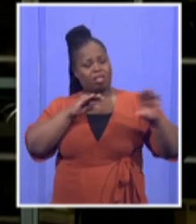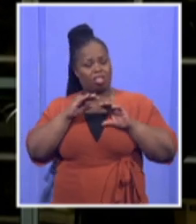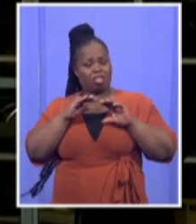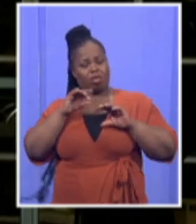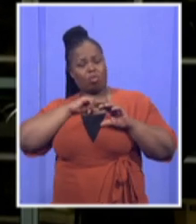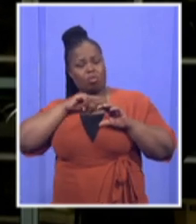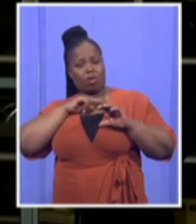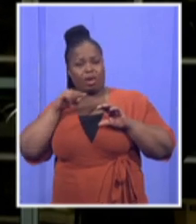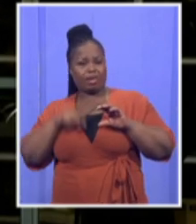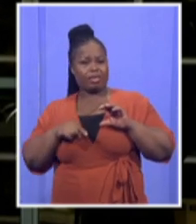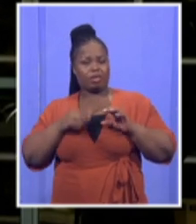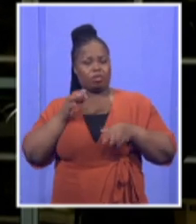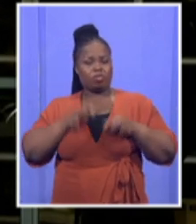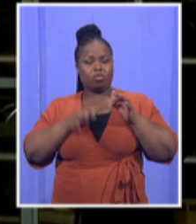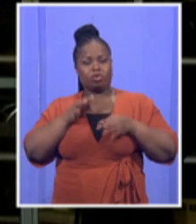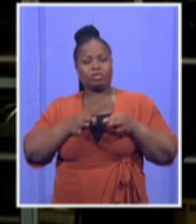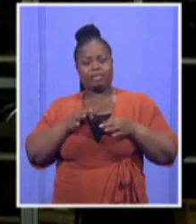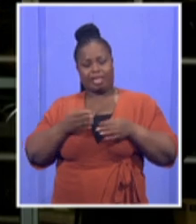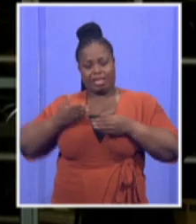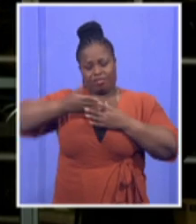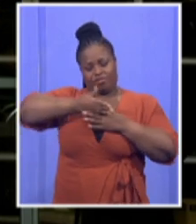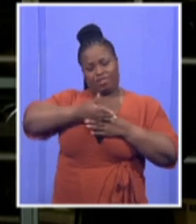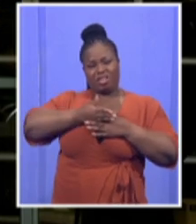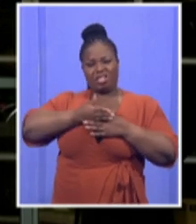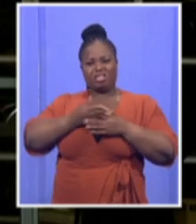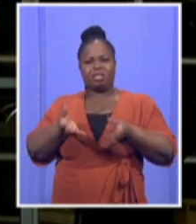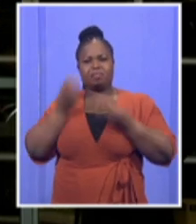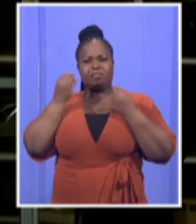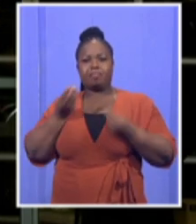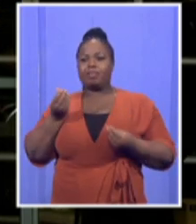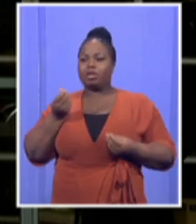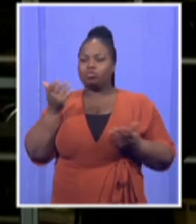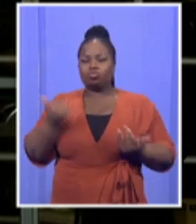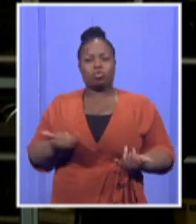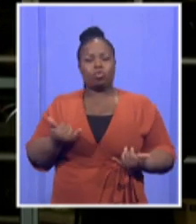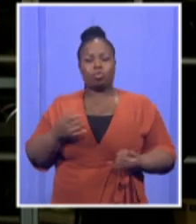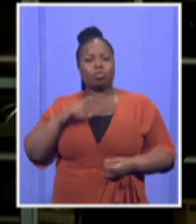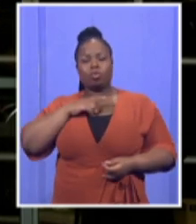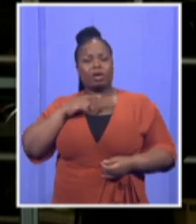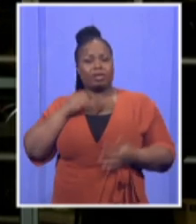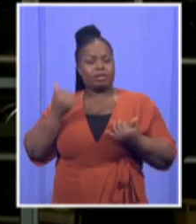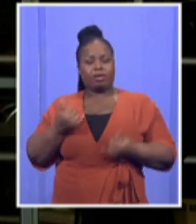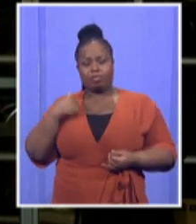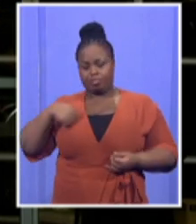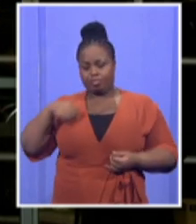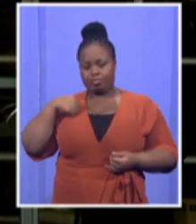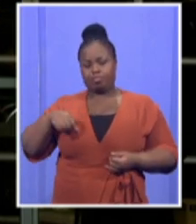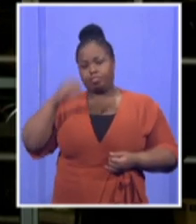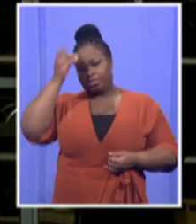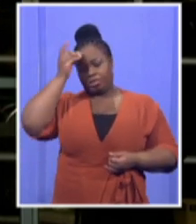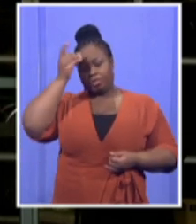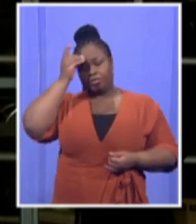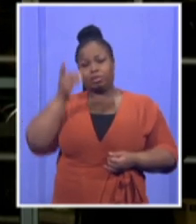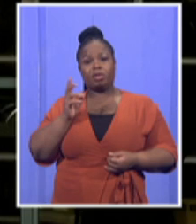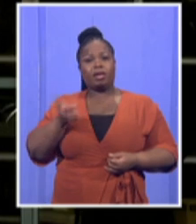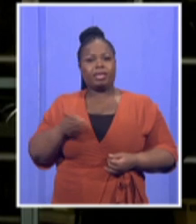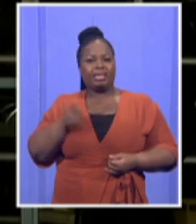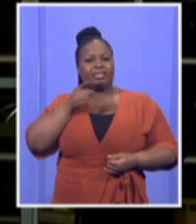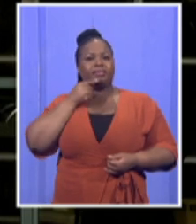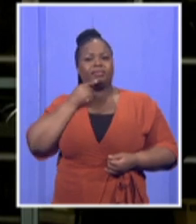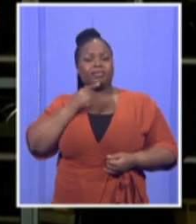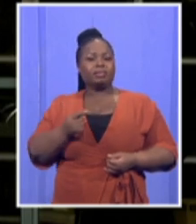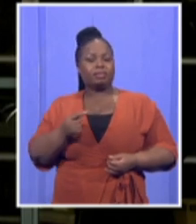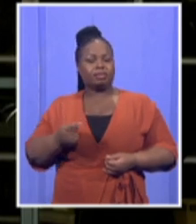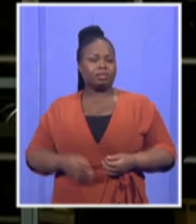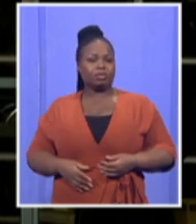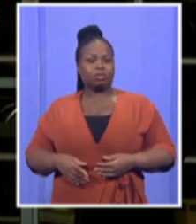her political interference, because of her status within Etiquini municipality, and saying that she was